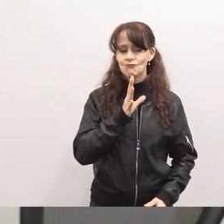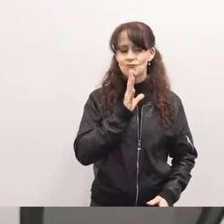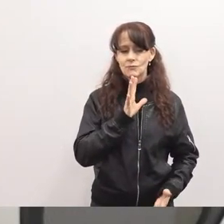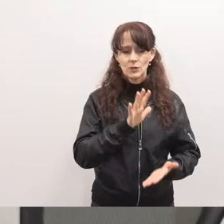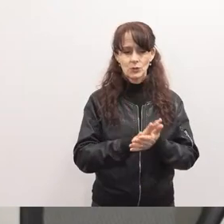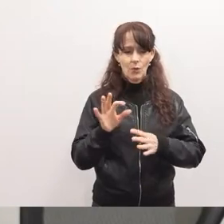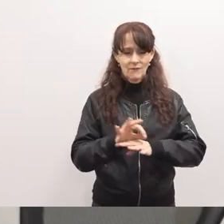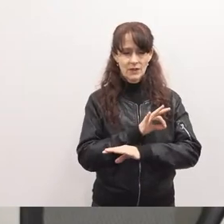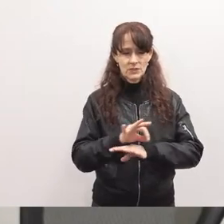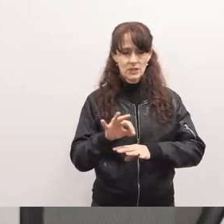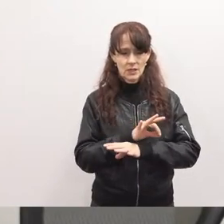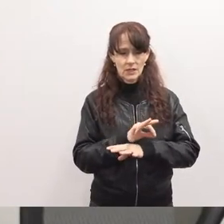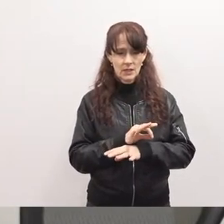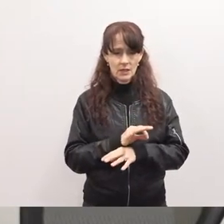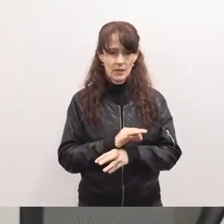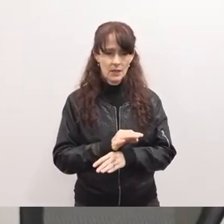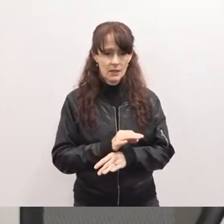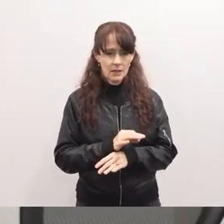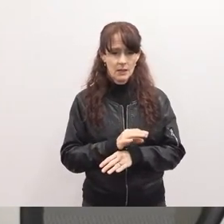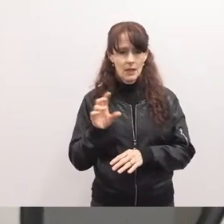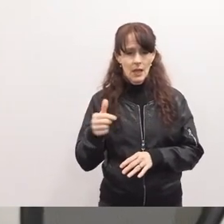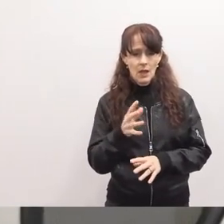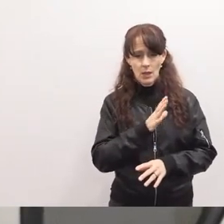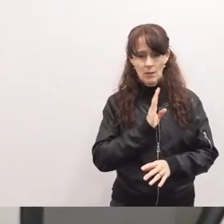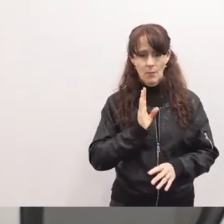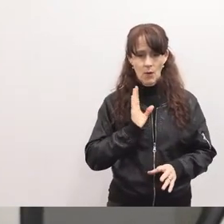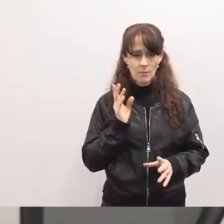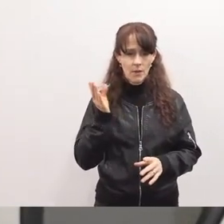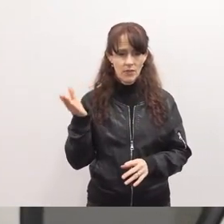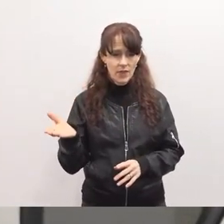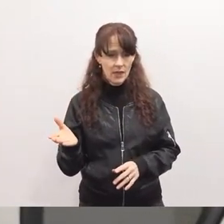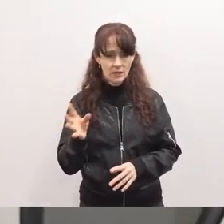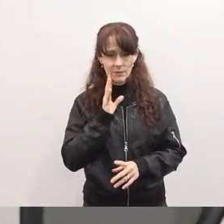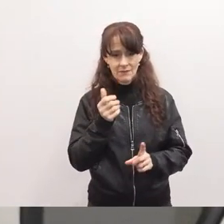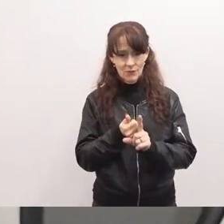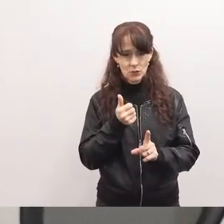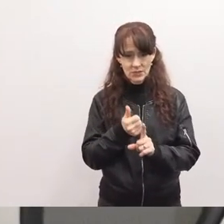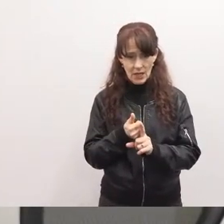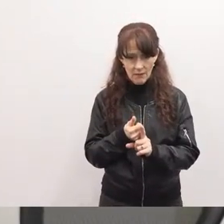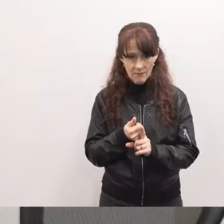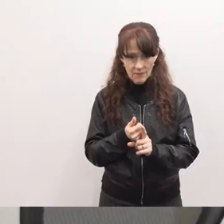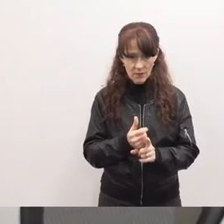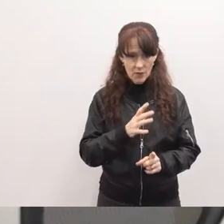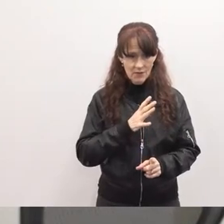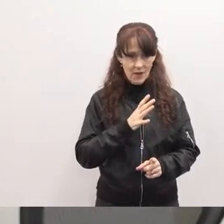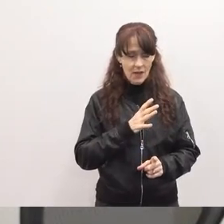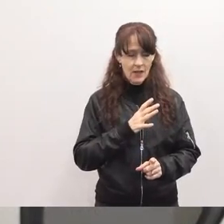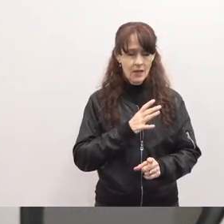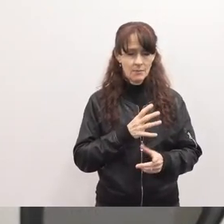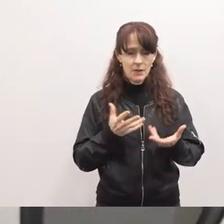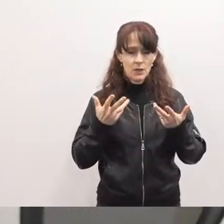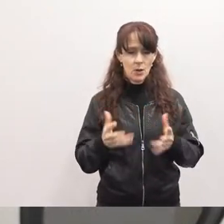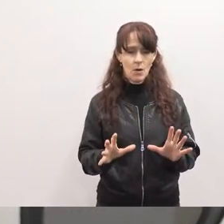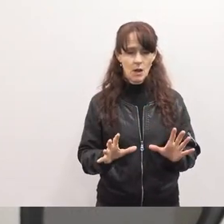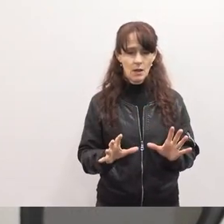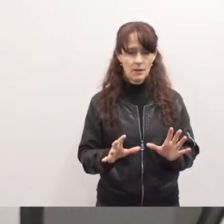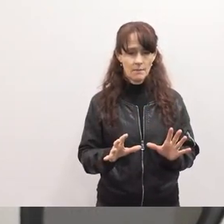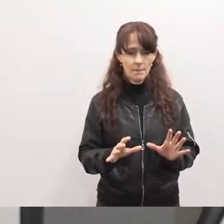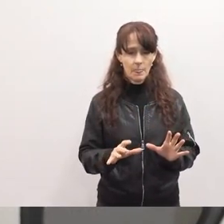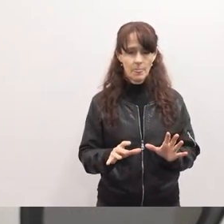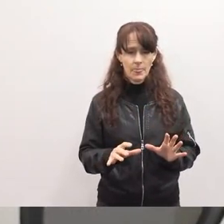school function and other board members are there, you're speaking for yourself, you're fine. What you wouldn't want to do is